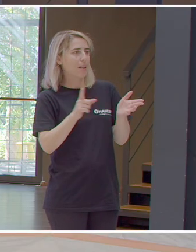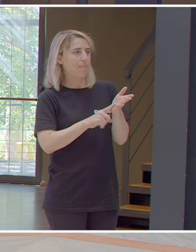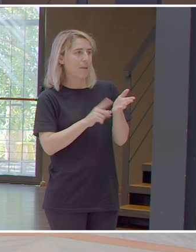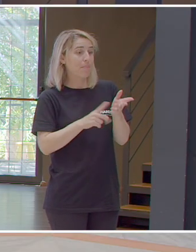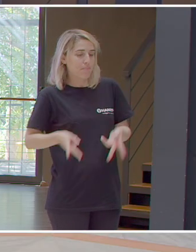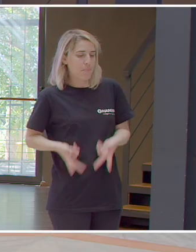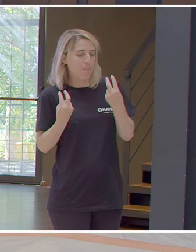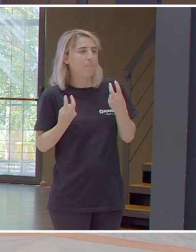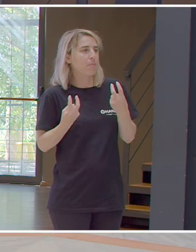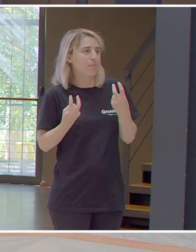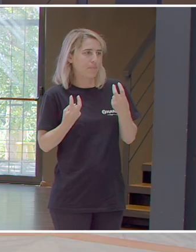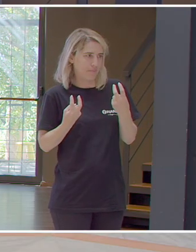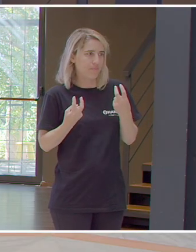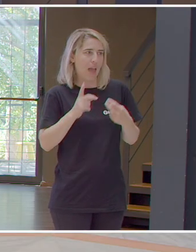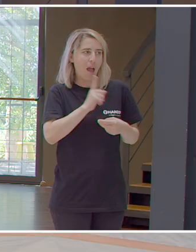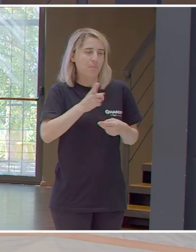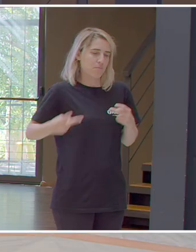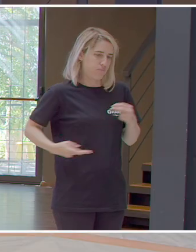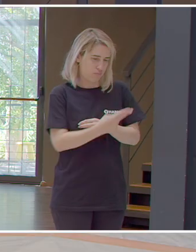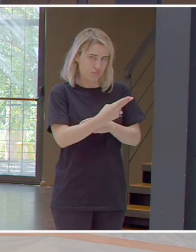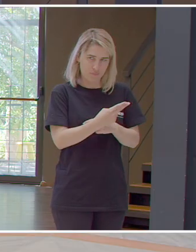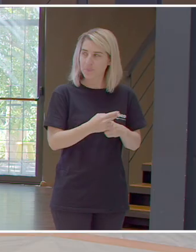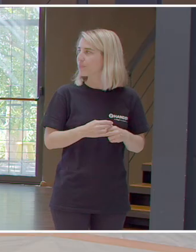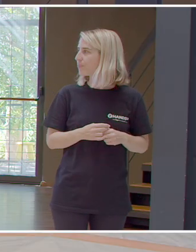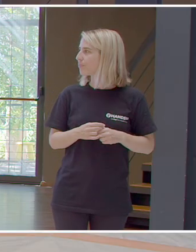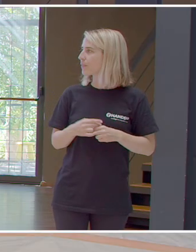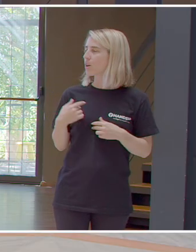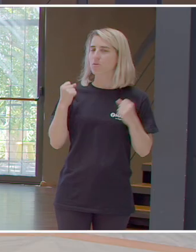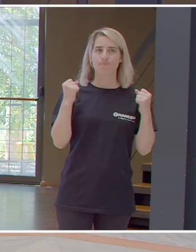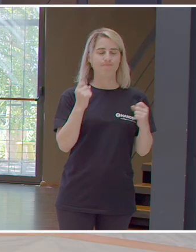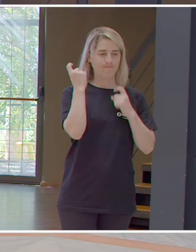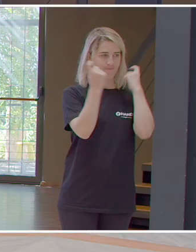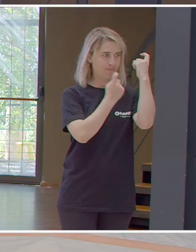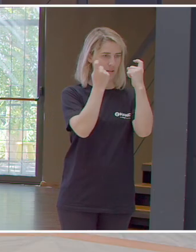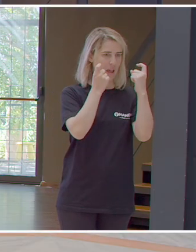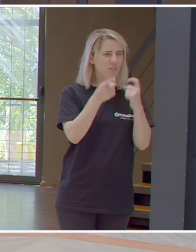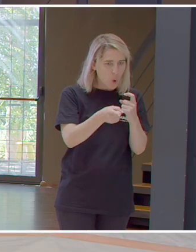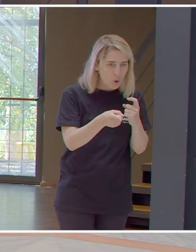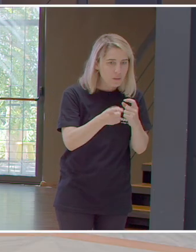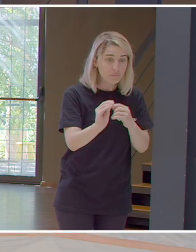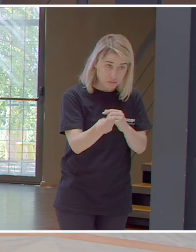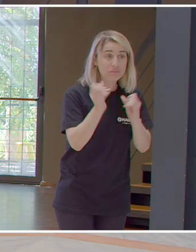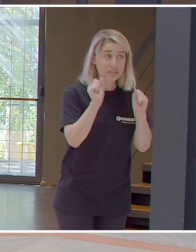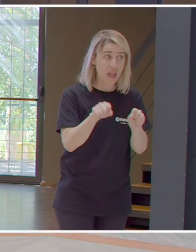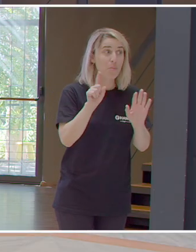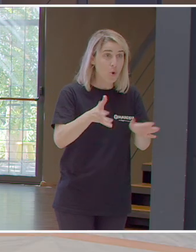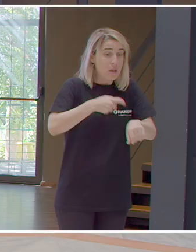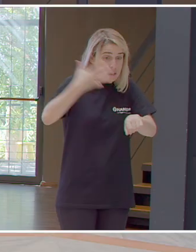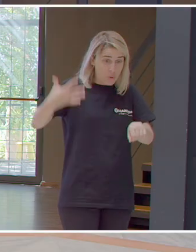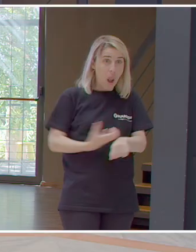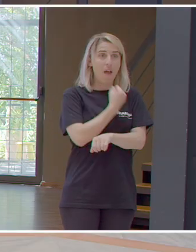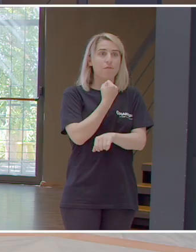be removed. And I'm still sitting there and thinking, could this have been avoided? And the answer is